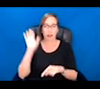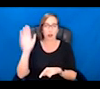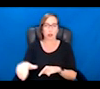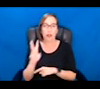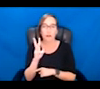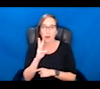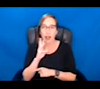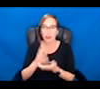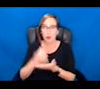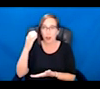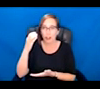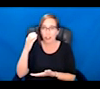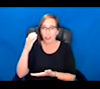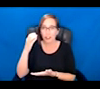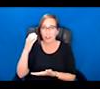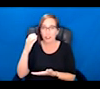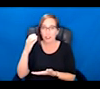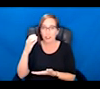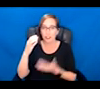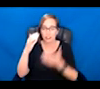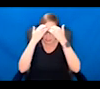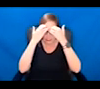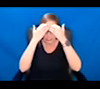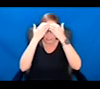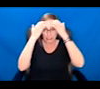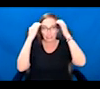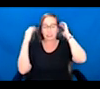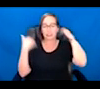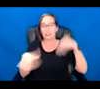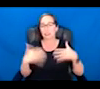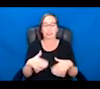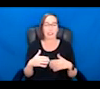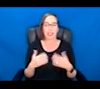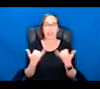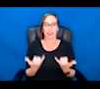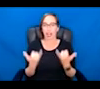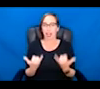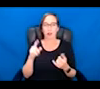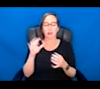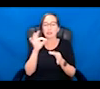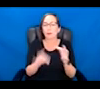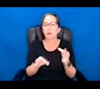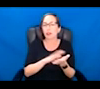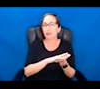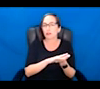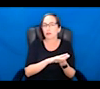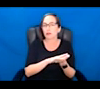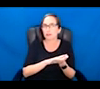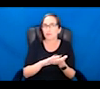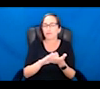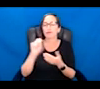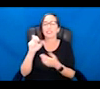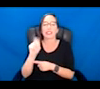for their existence and well-being at a time when sanitation is so critical for survival. So there's so many examples of